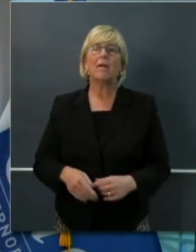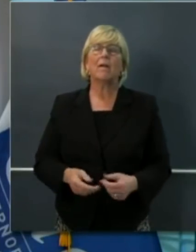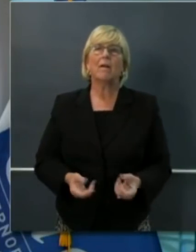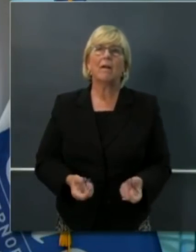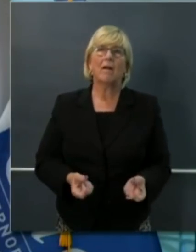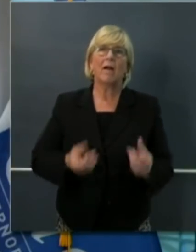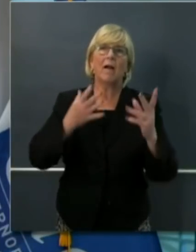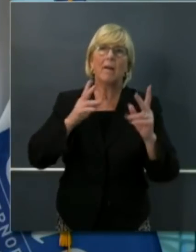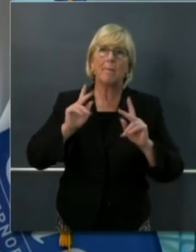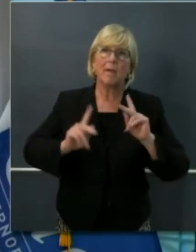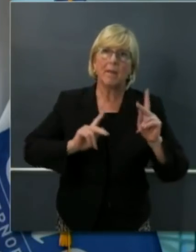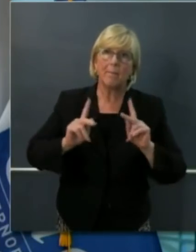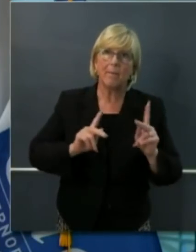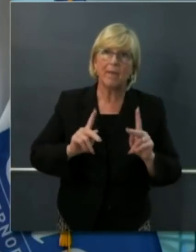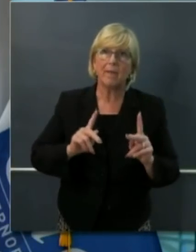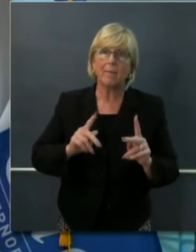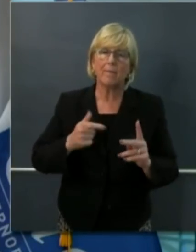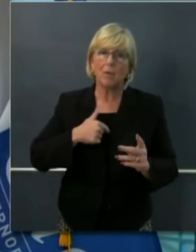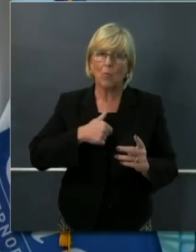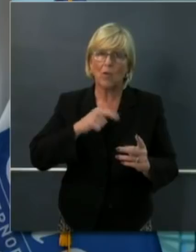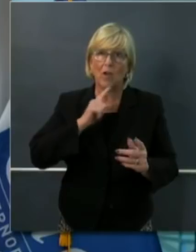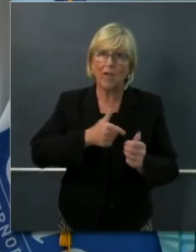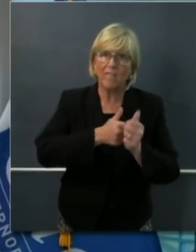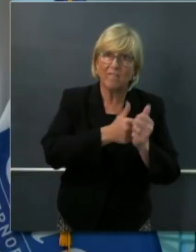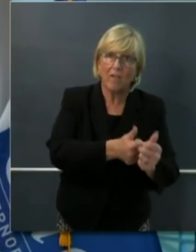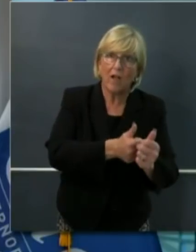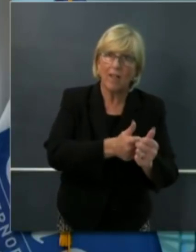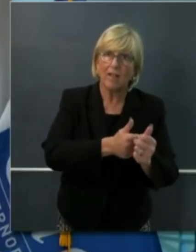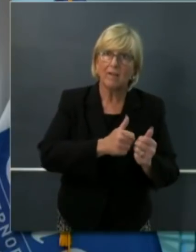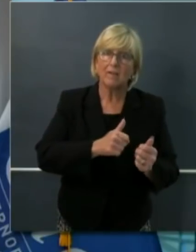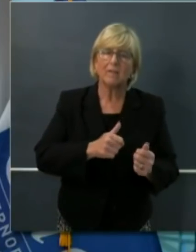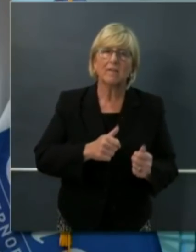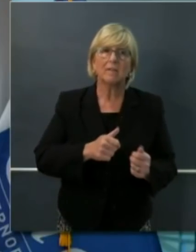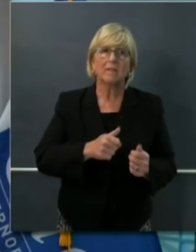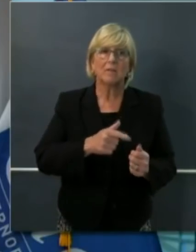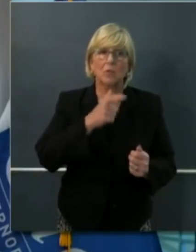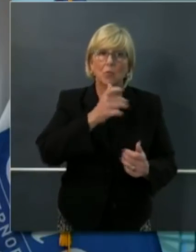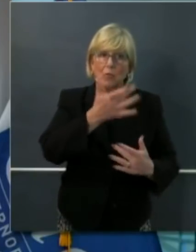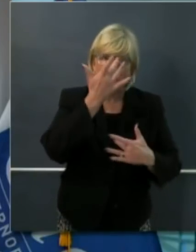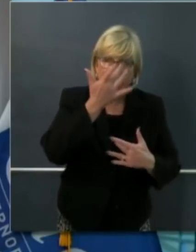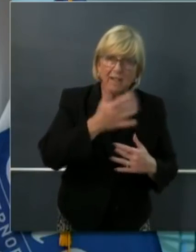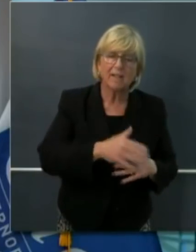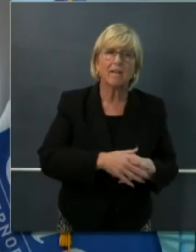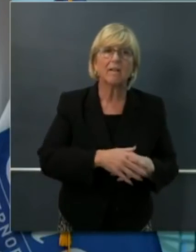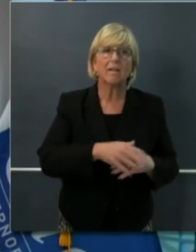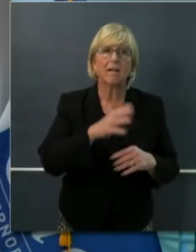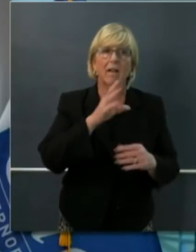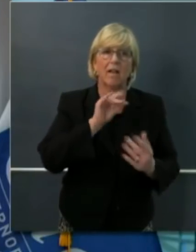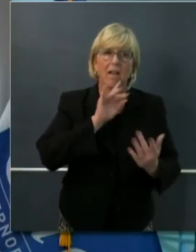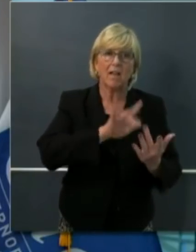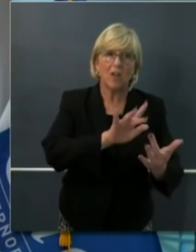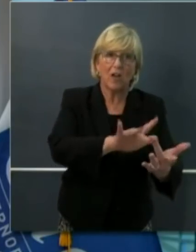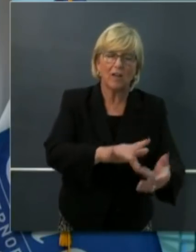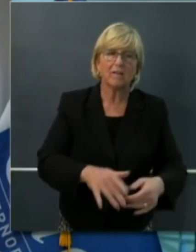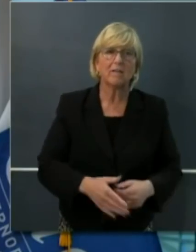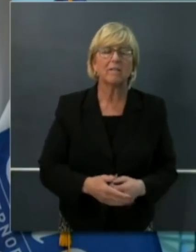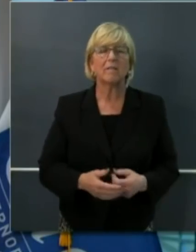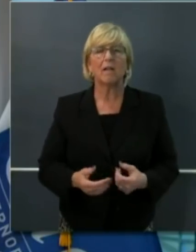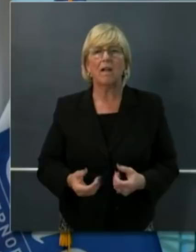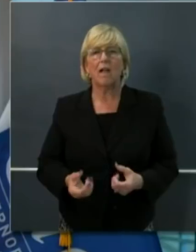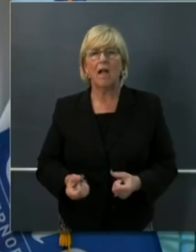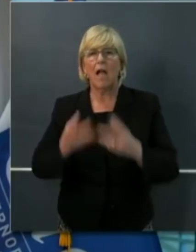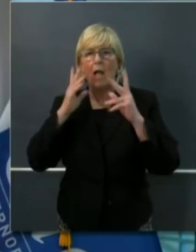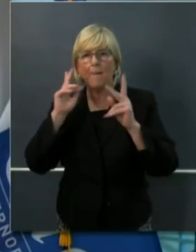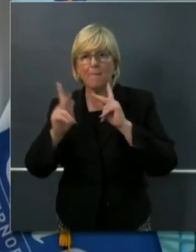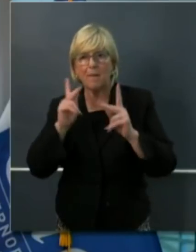we contact tracing today, how many folks have we contact traced in the past, and